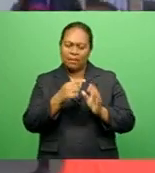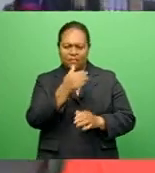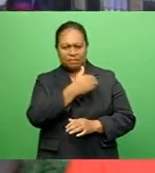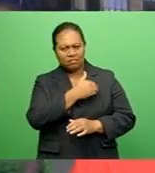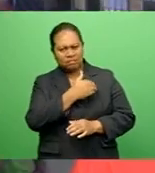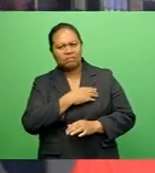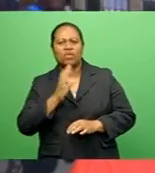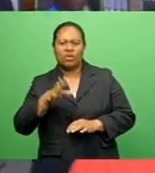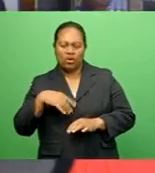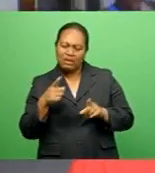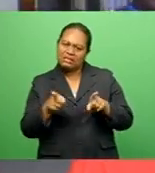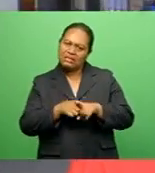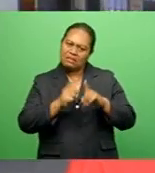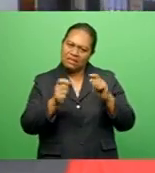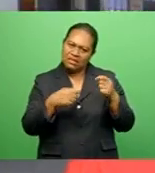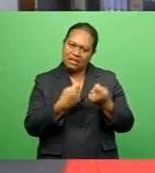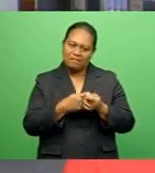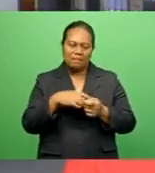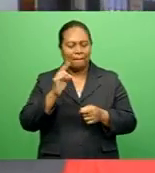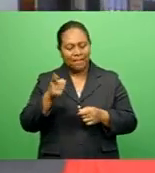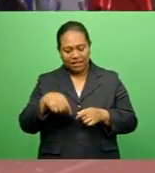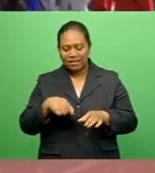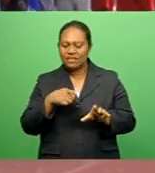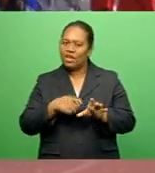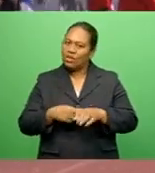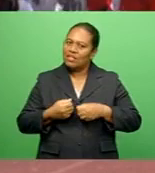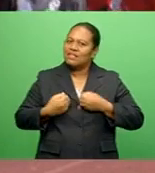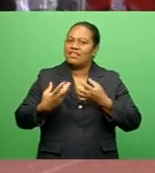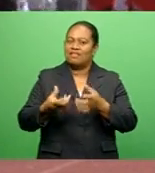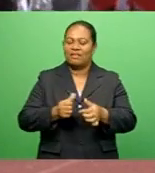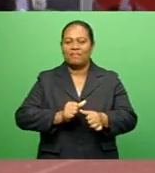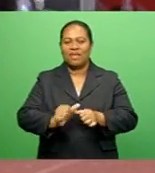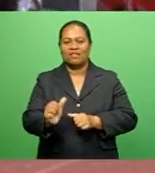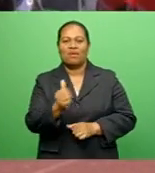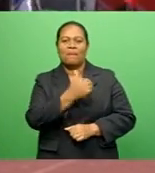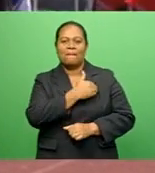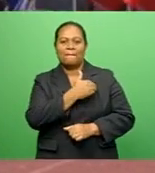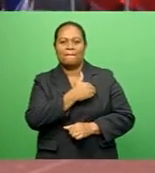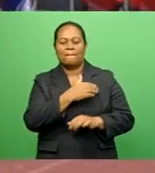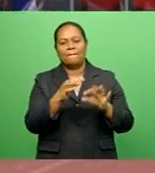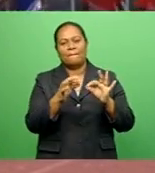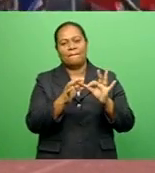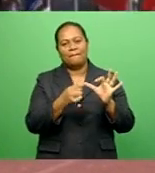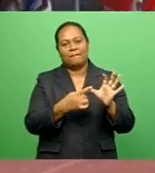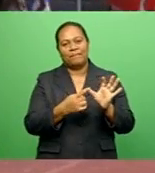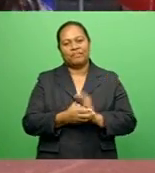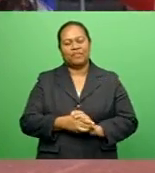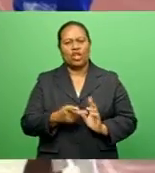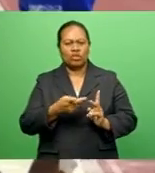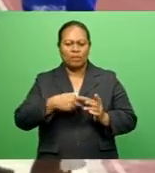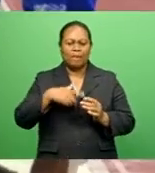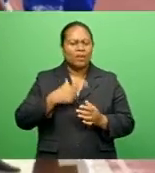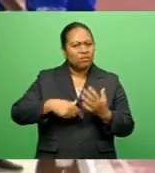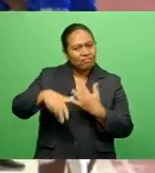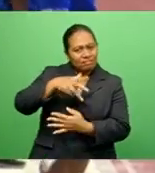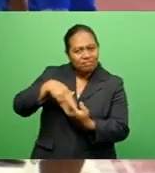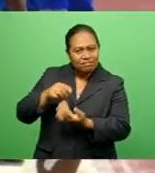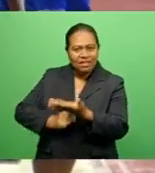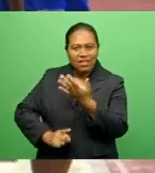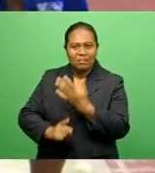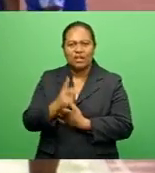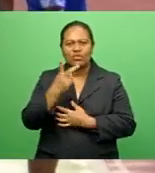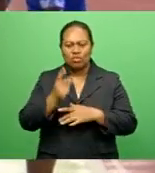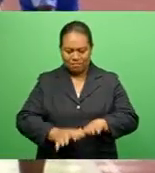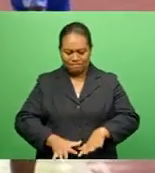year we will give our best shot from Ba Zone. Despite the challenges of two cyclones resulting in major